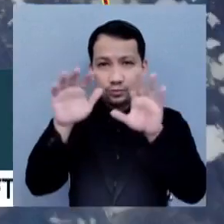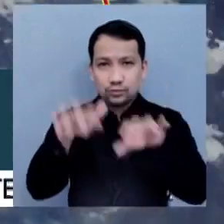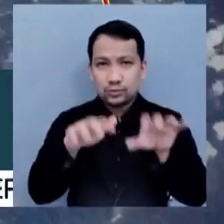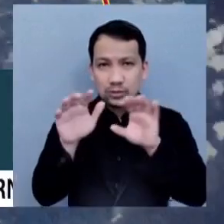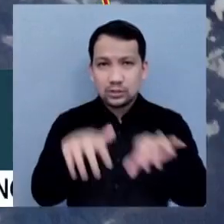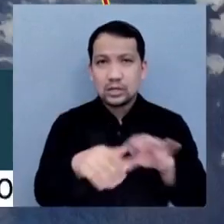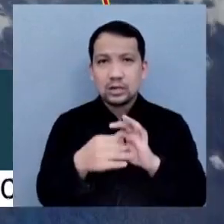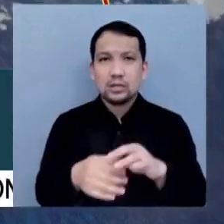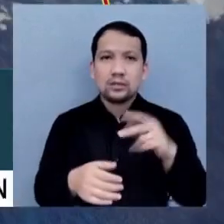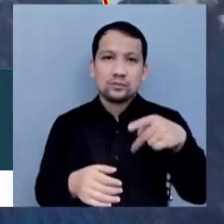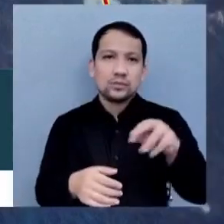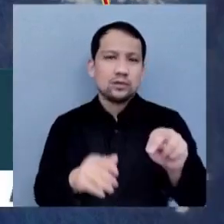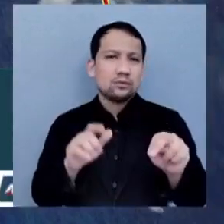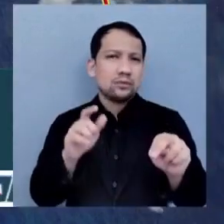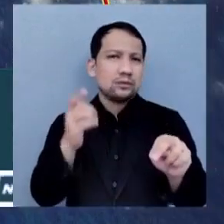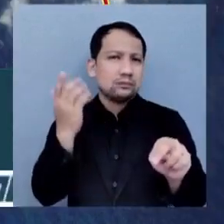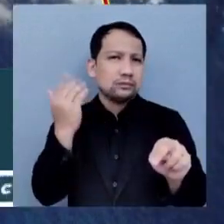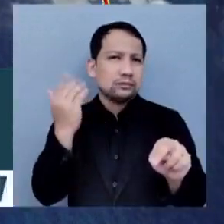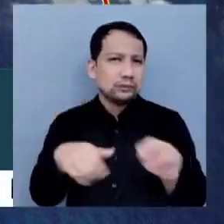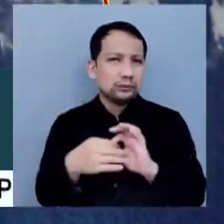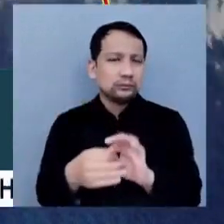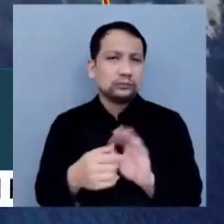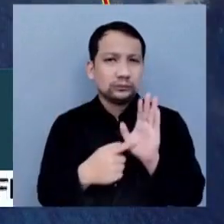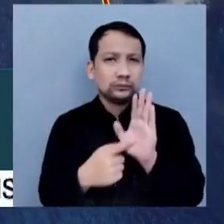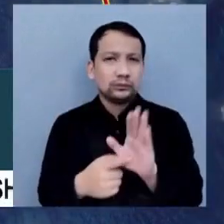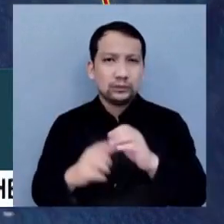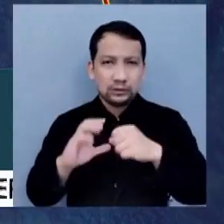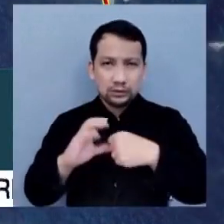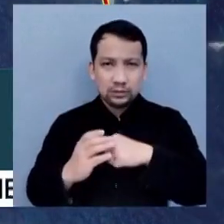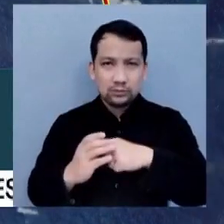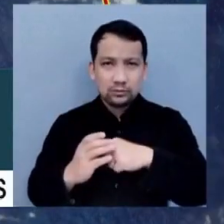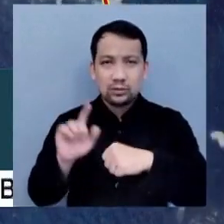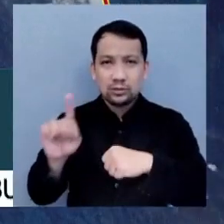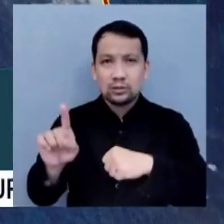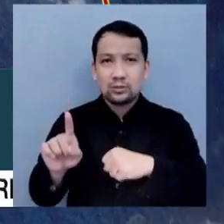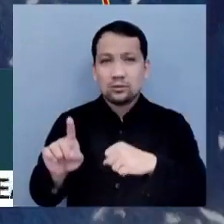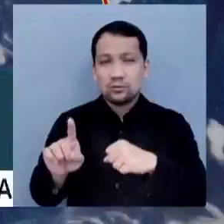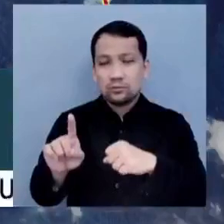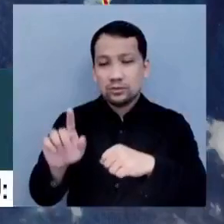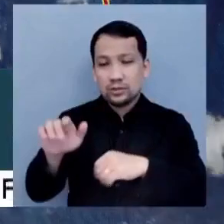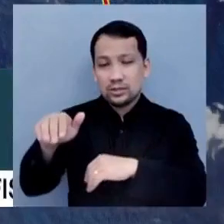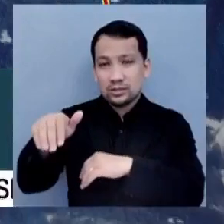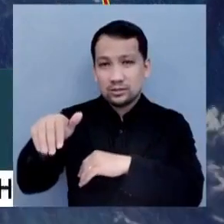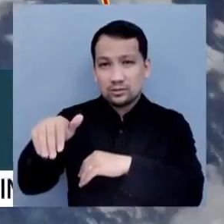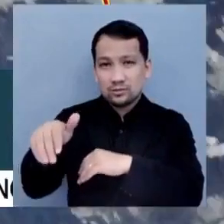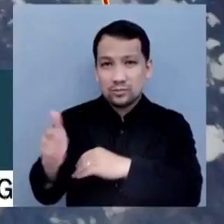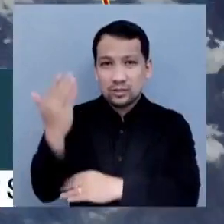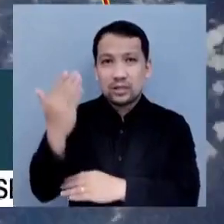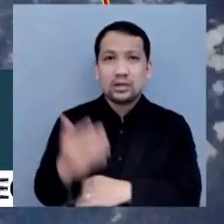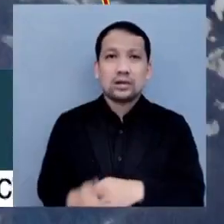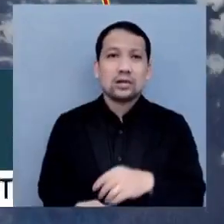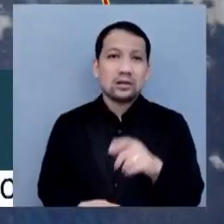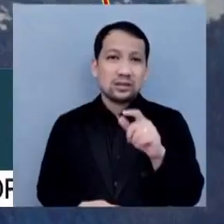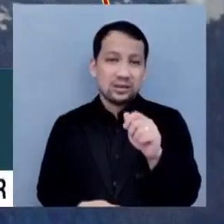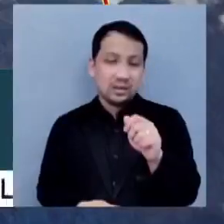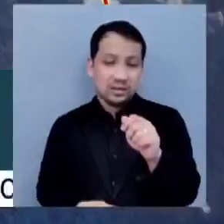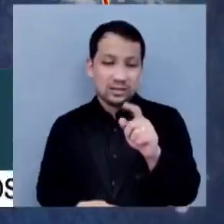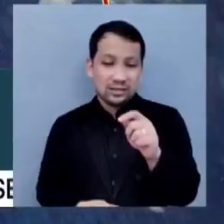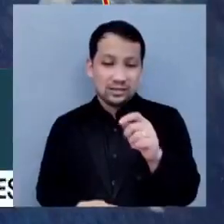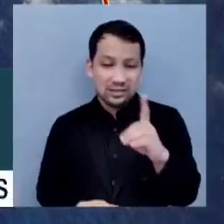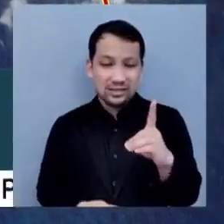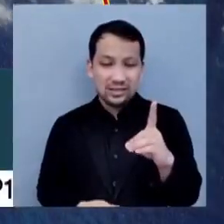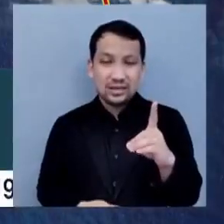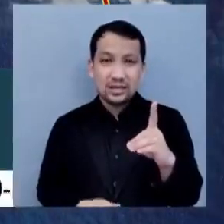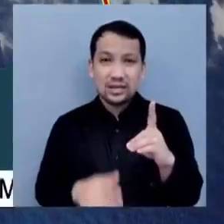10 p.m. last night, and second in Presentacion, Camarines Sur, 1 a.m. today. Tropical depression Amang was last spotted over